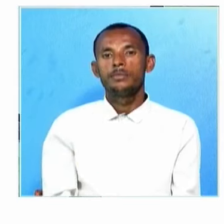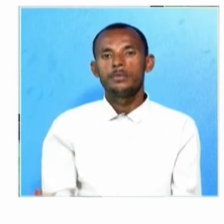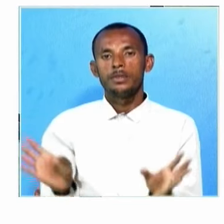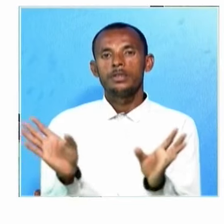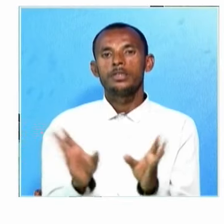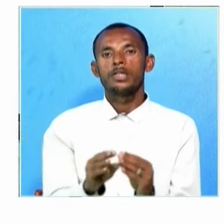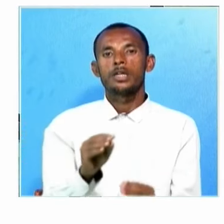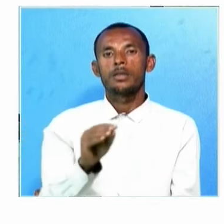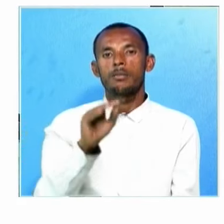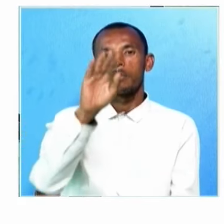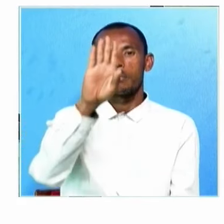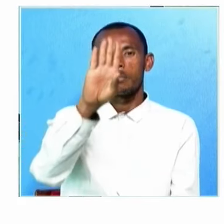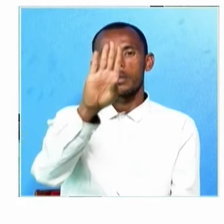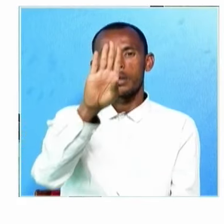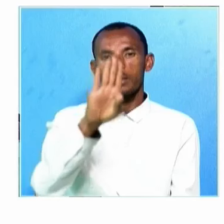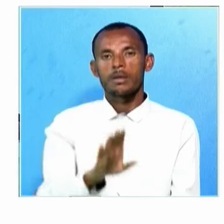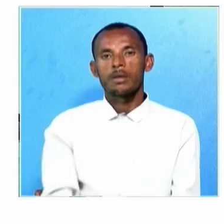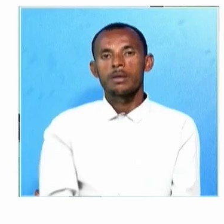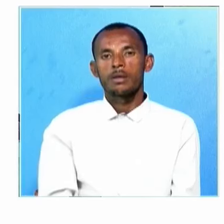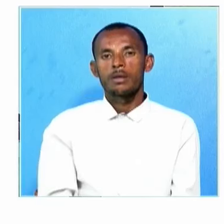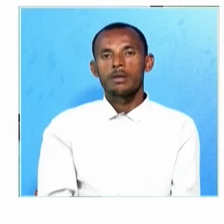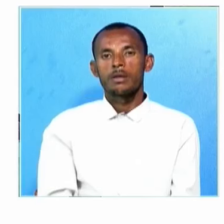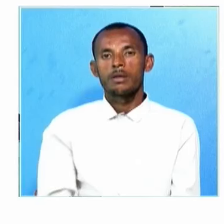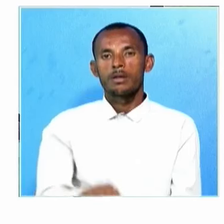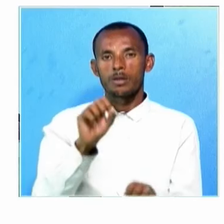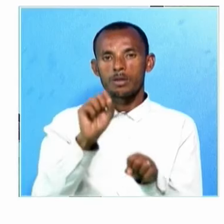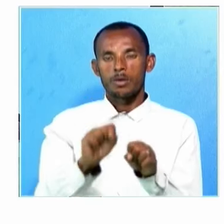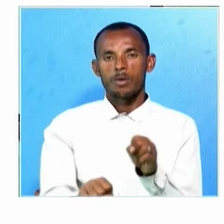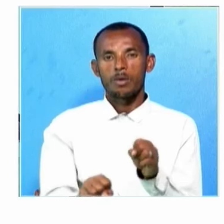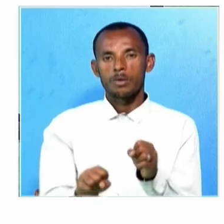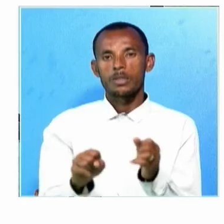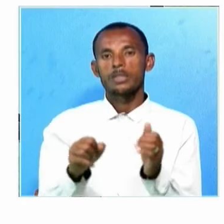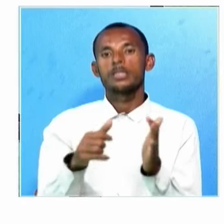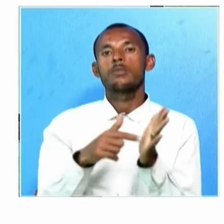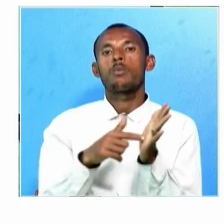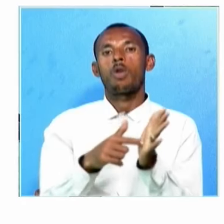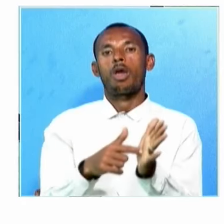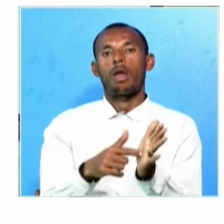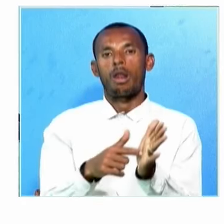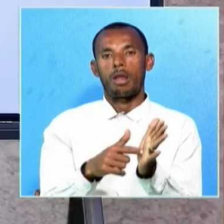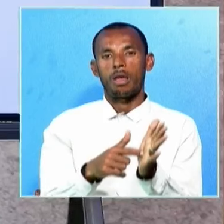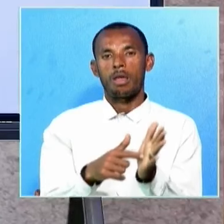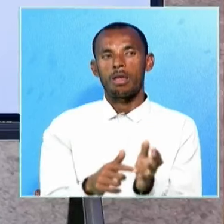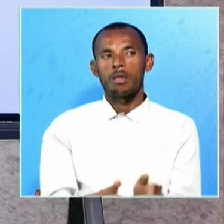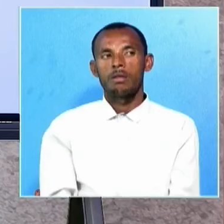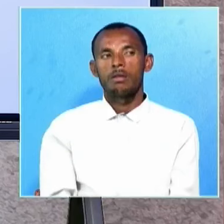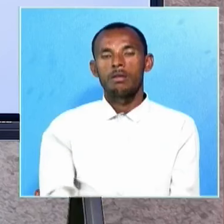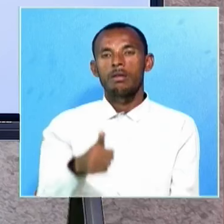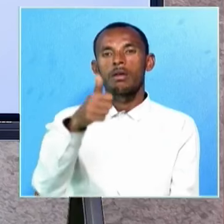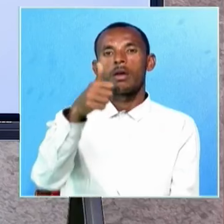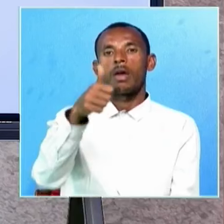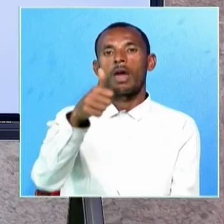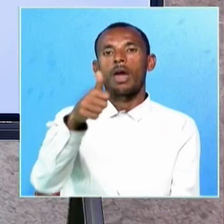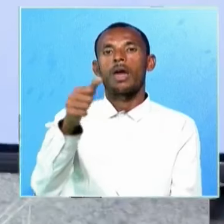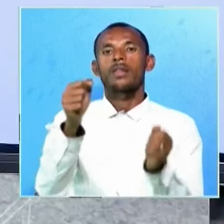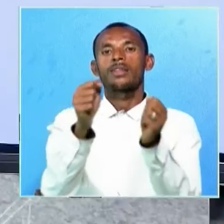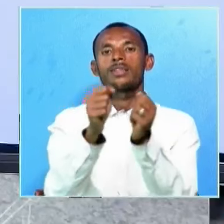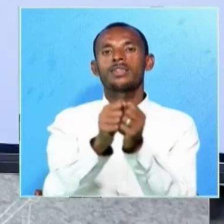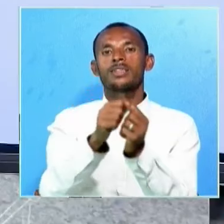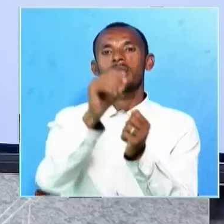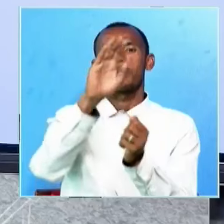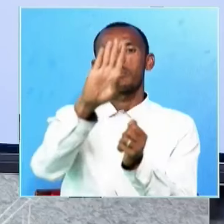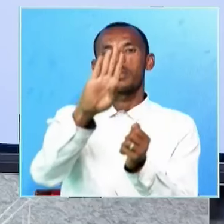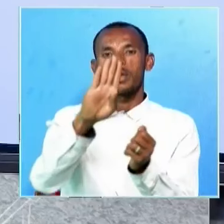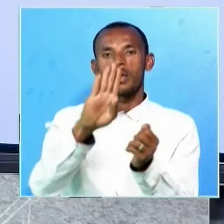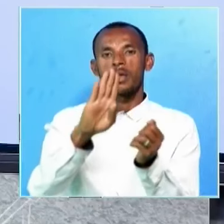set B. So symbolically, A intersection B is